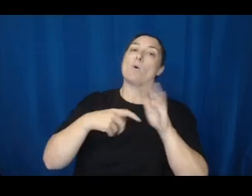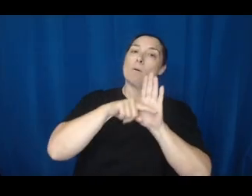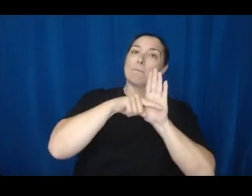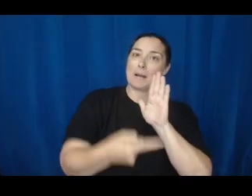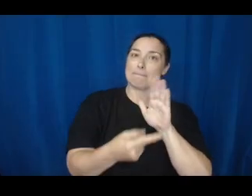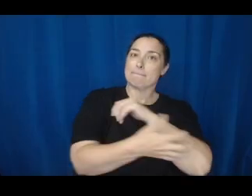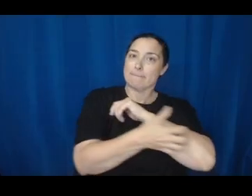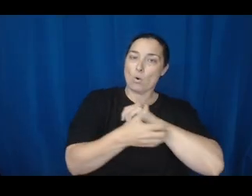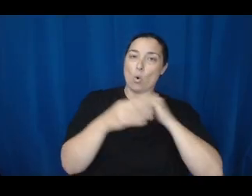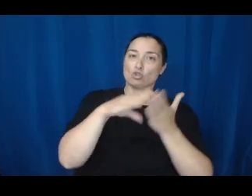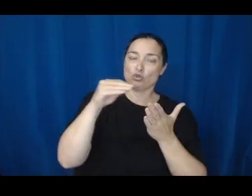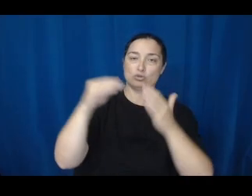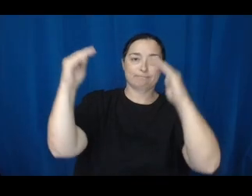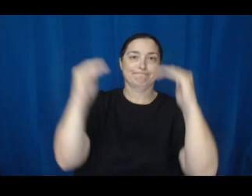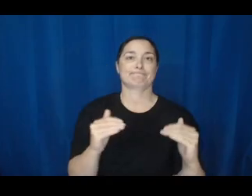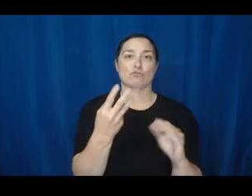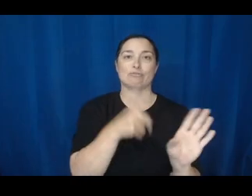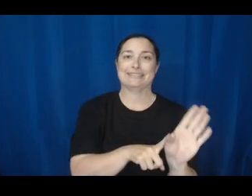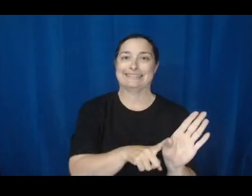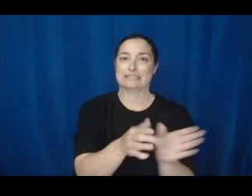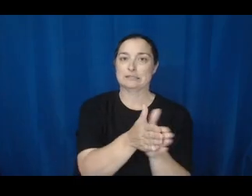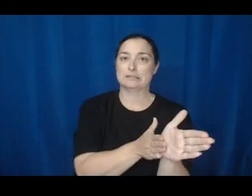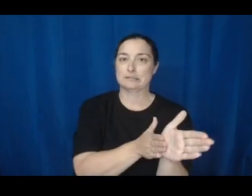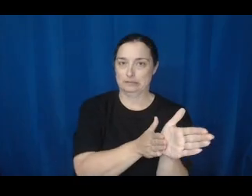we are looking at the same thing.